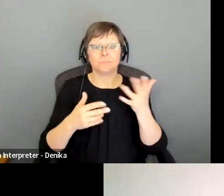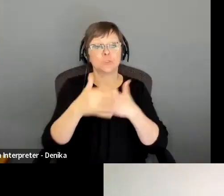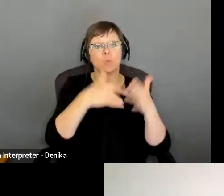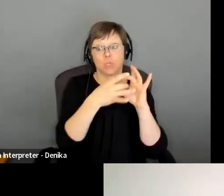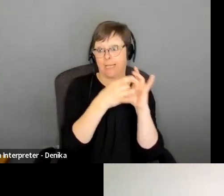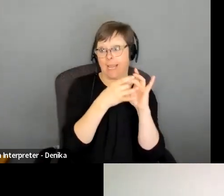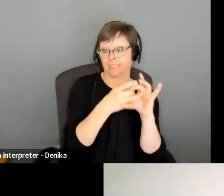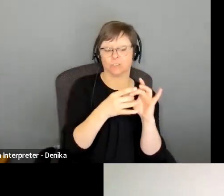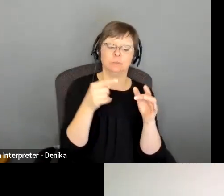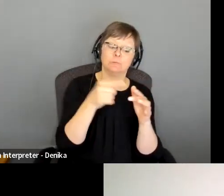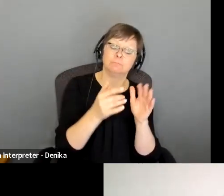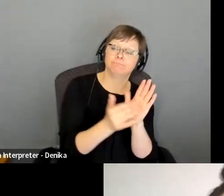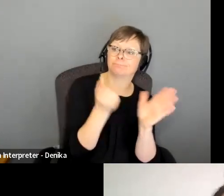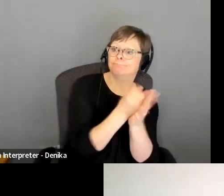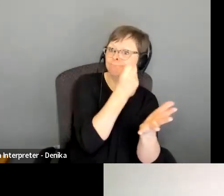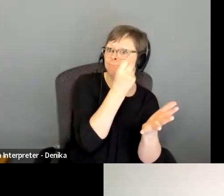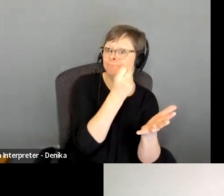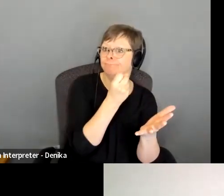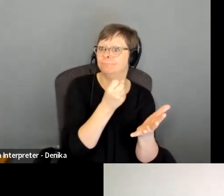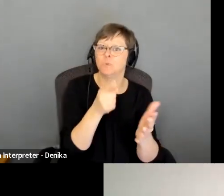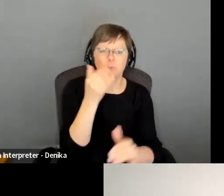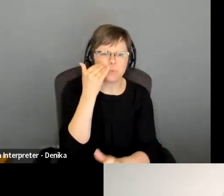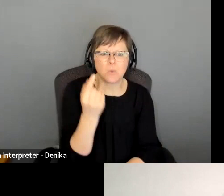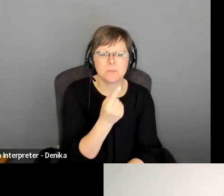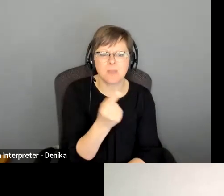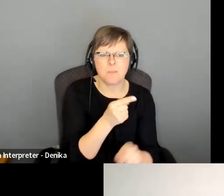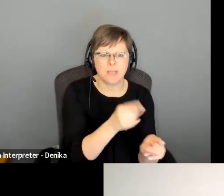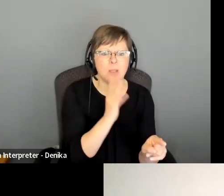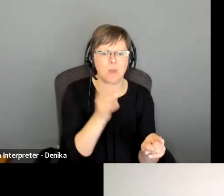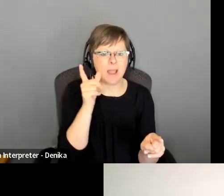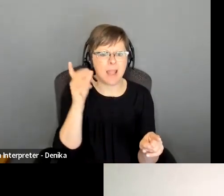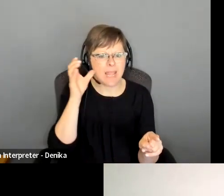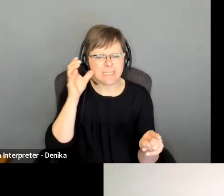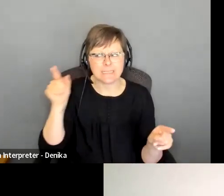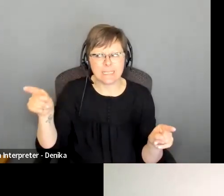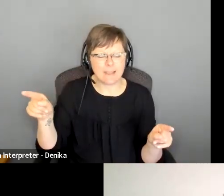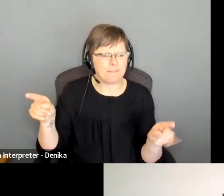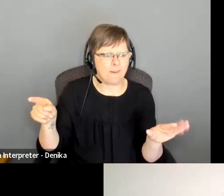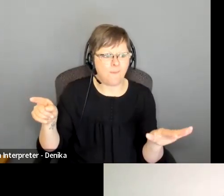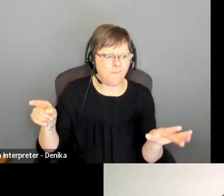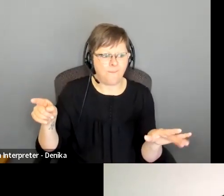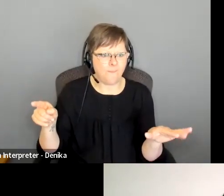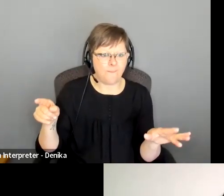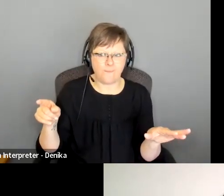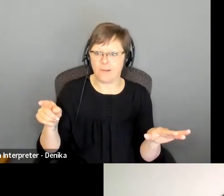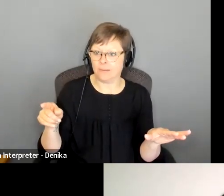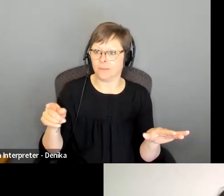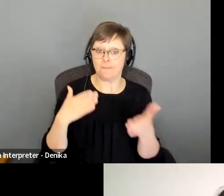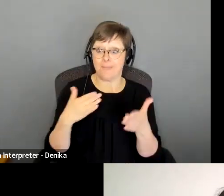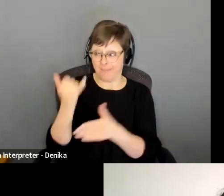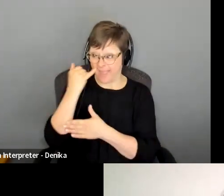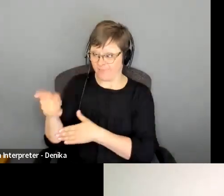connections. Who do you know that a certain person might listen to? Who's the person the message might be most impactful coming